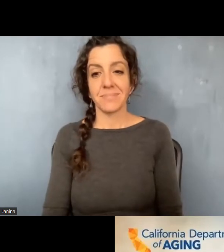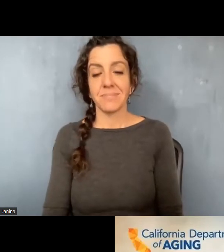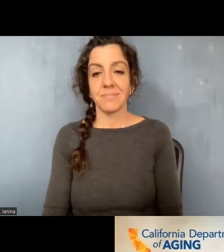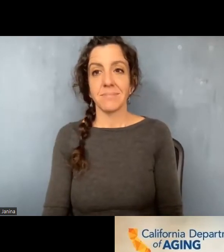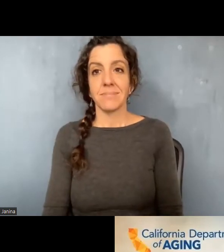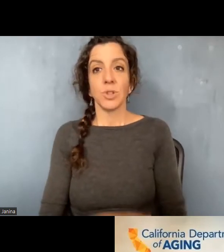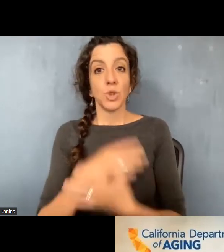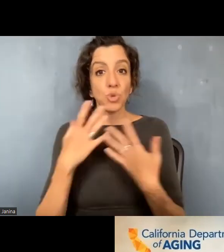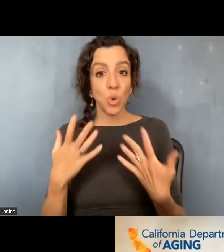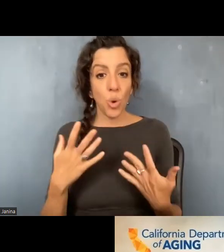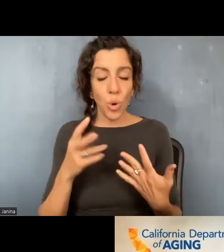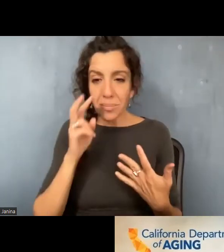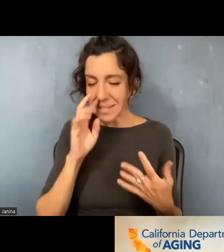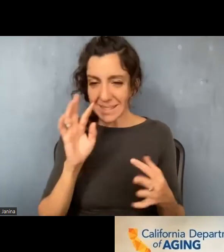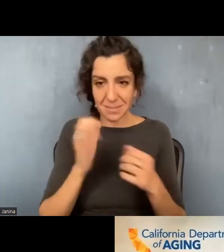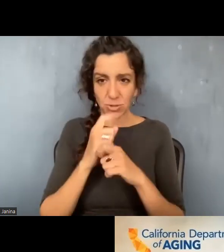So let's see.